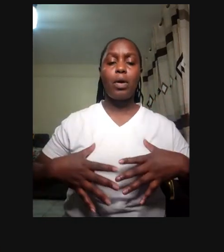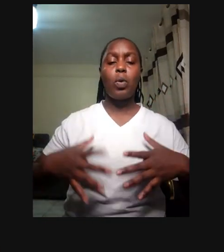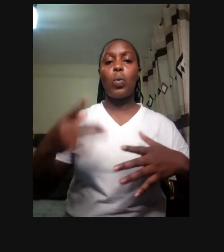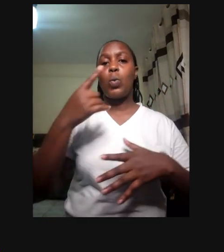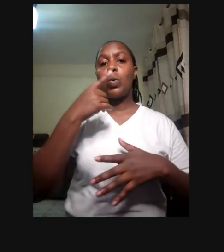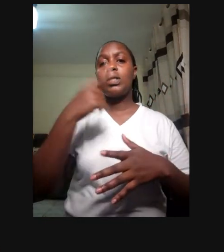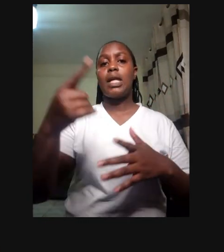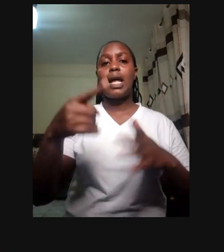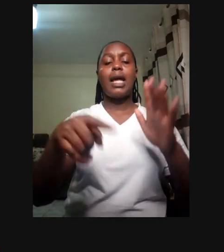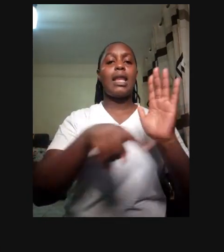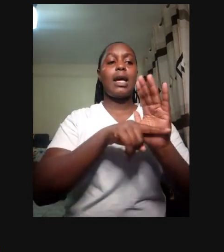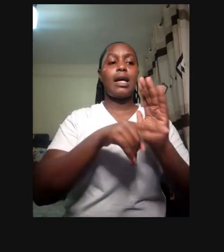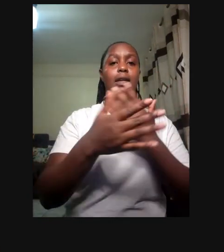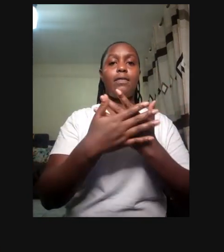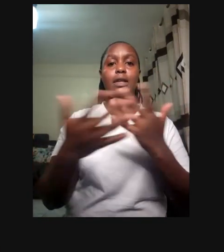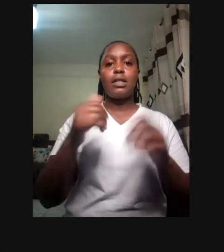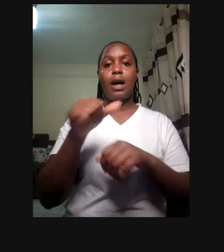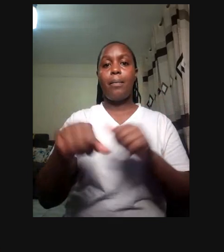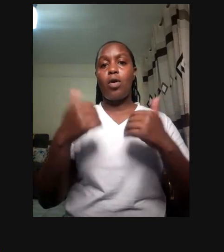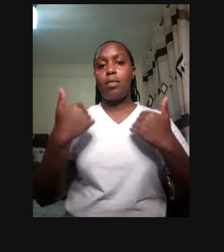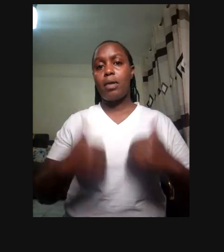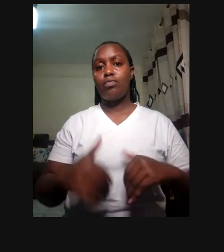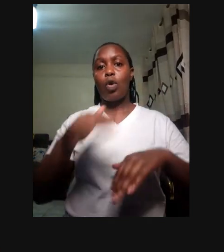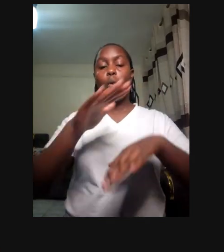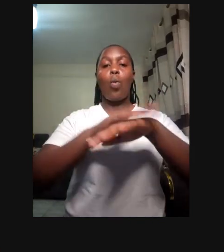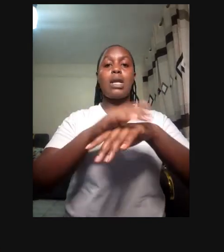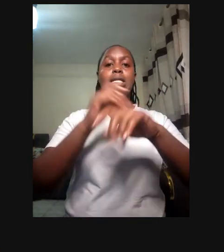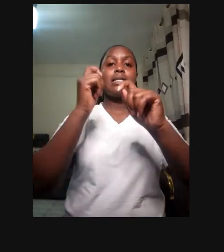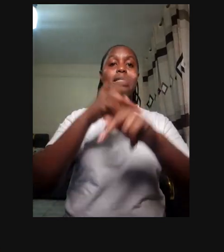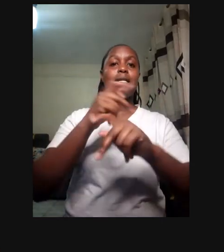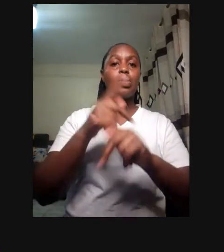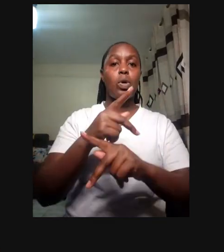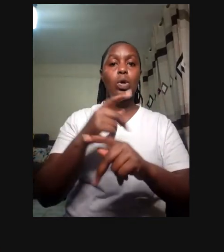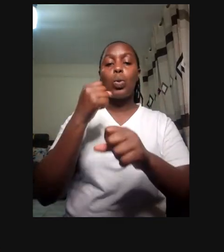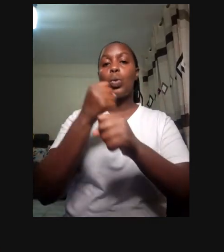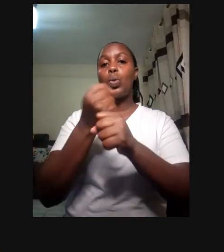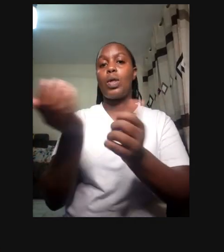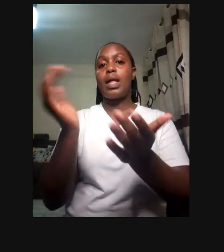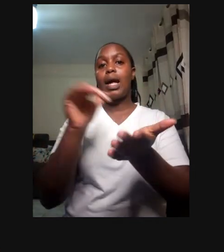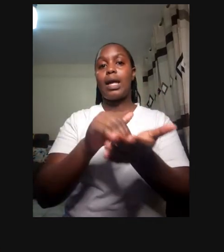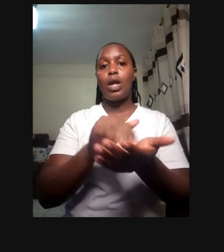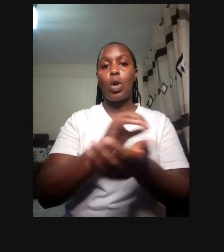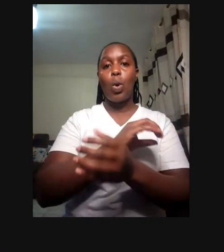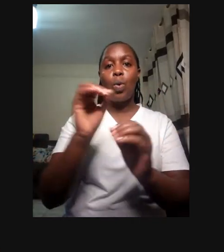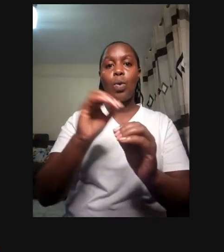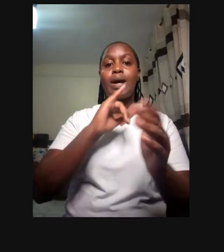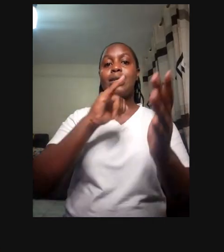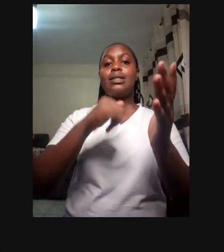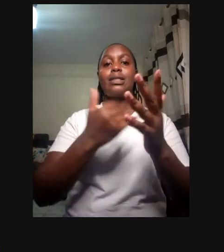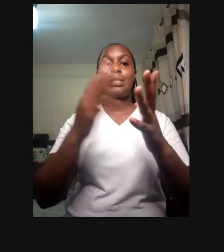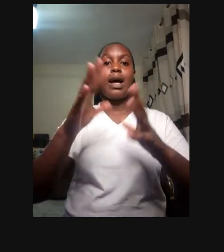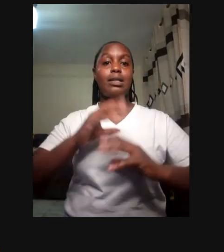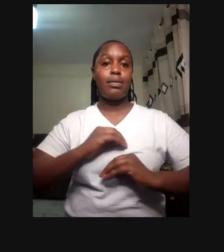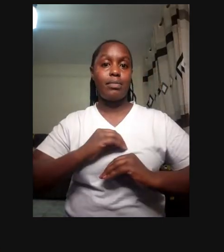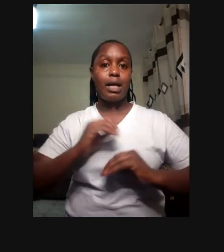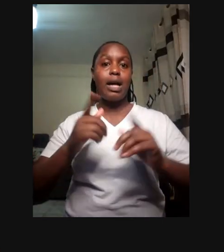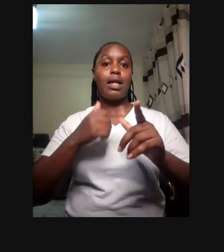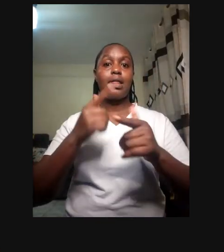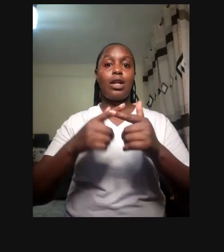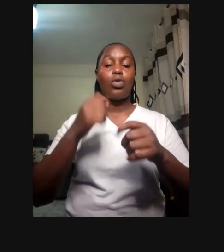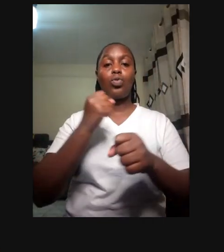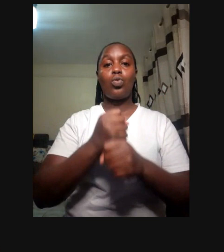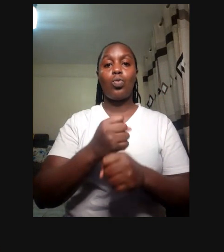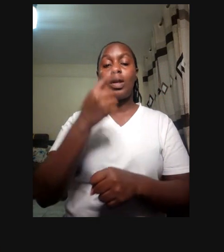things about me on TikTok. So I'm not going to do it again. No, just take it and then I'll drive us in the right